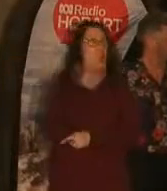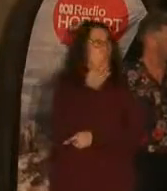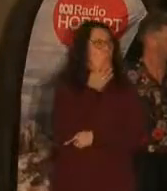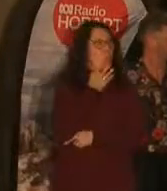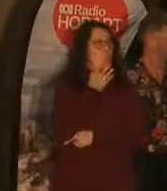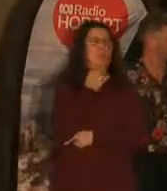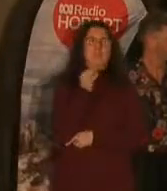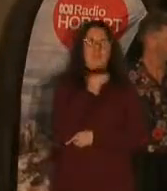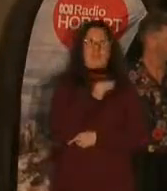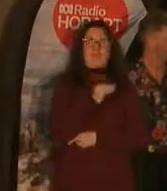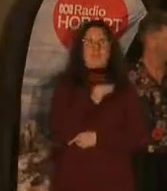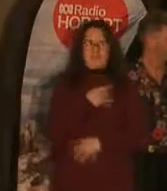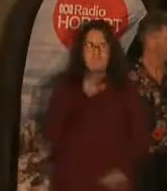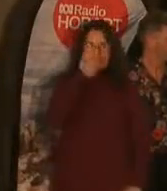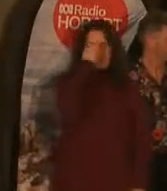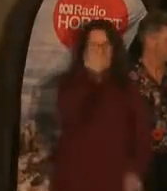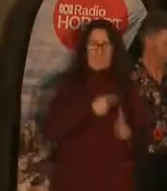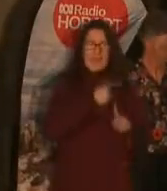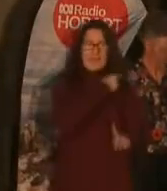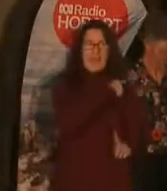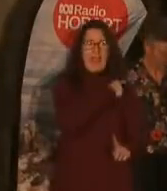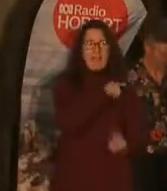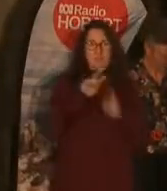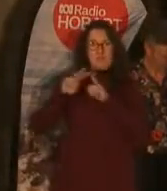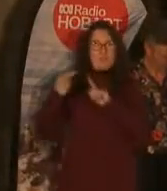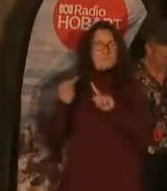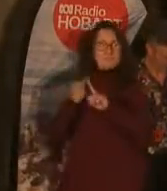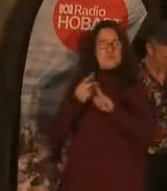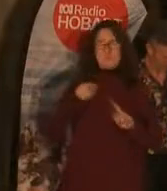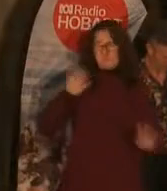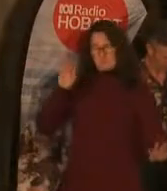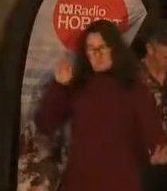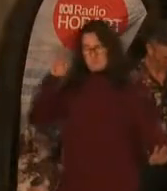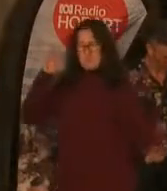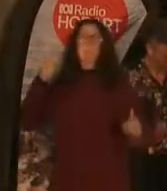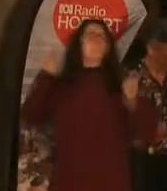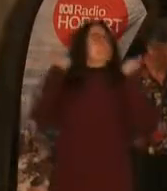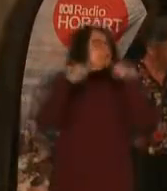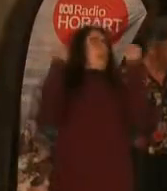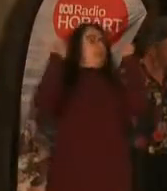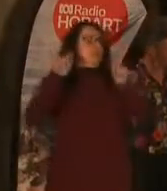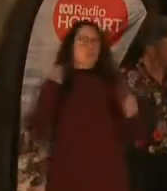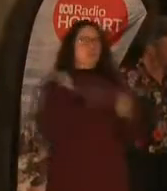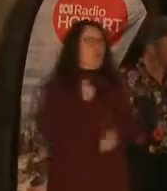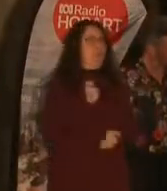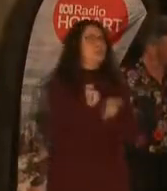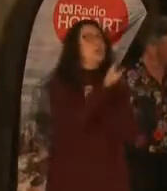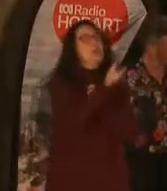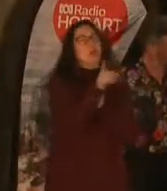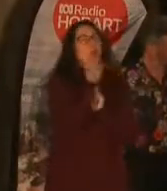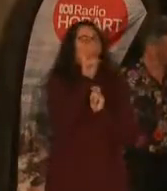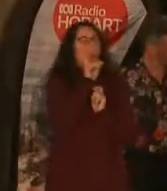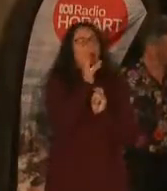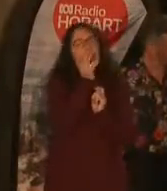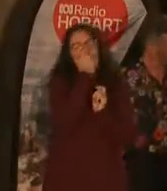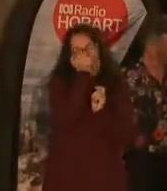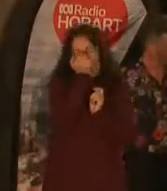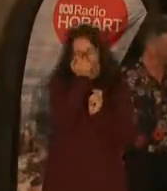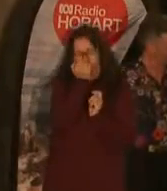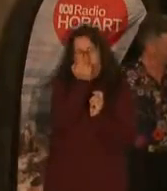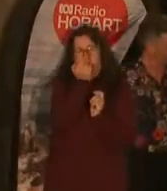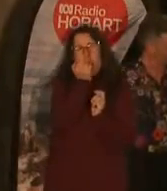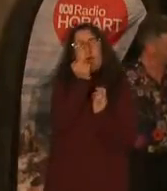lot harder for the last review and actually got the coding changed. And it's subtle because ostensibly